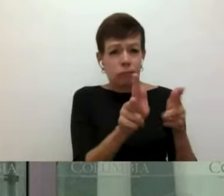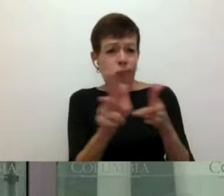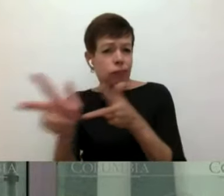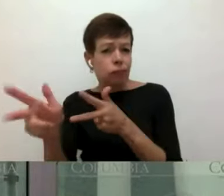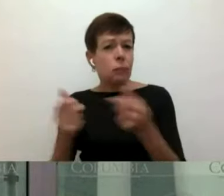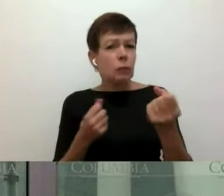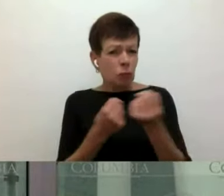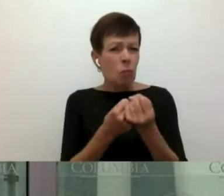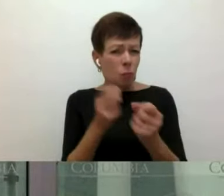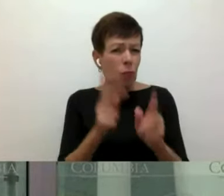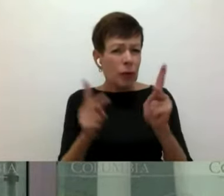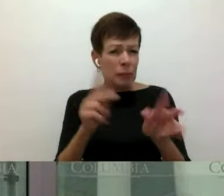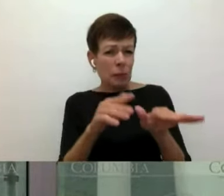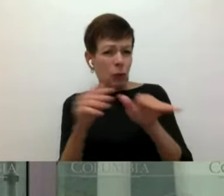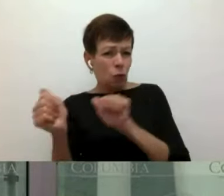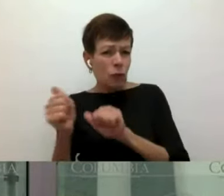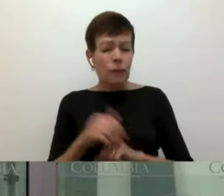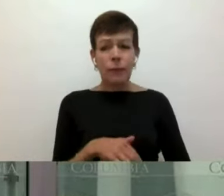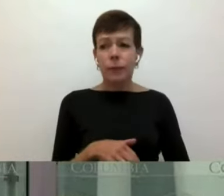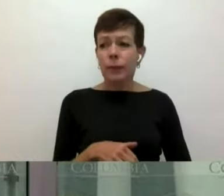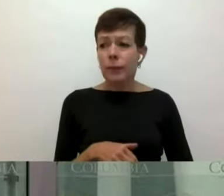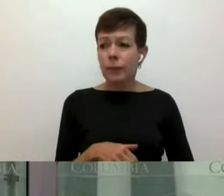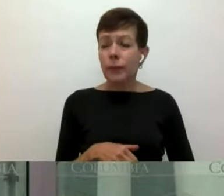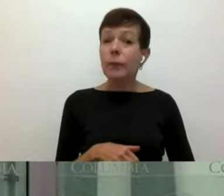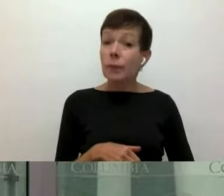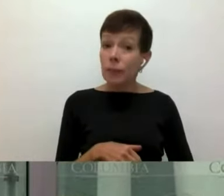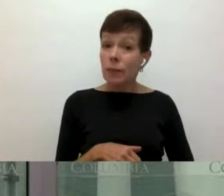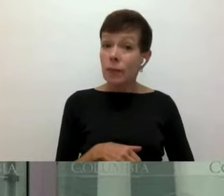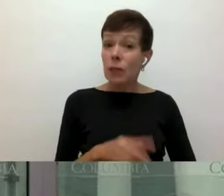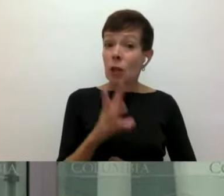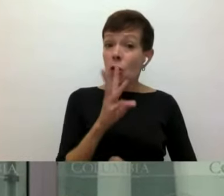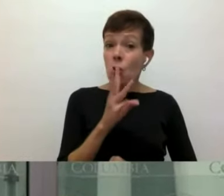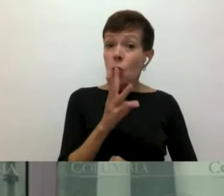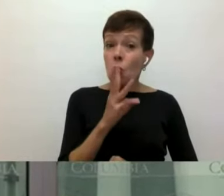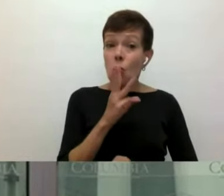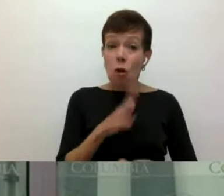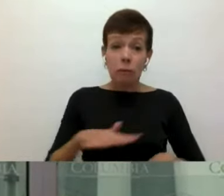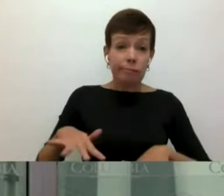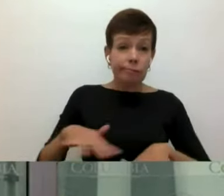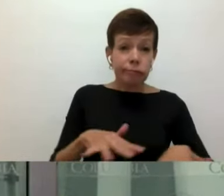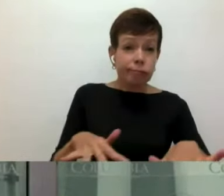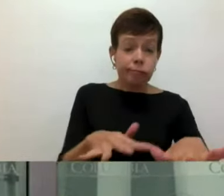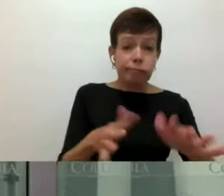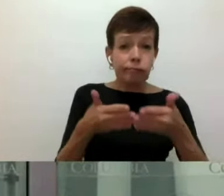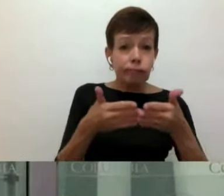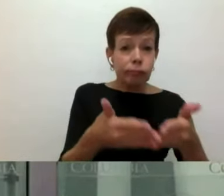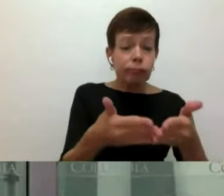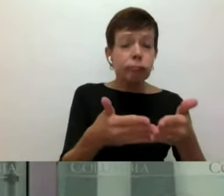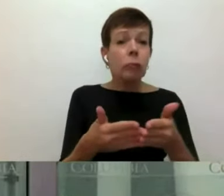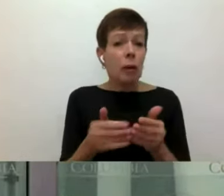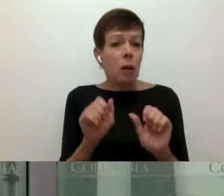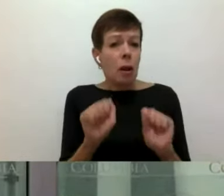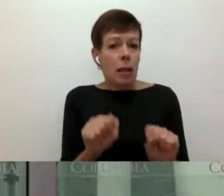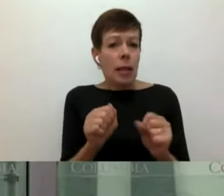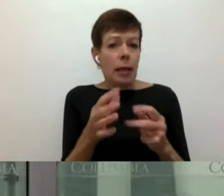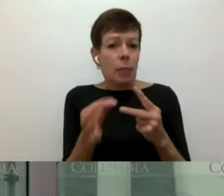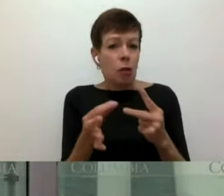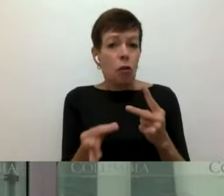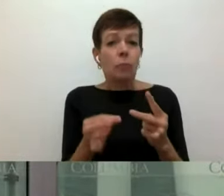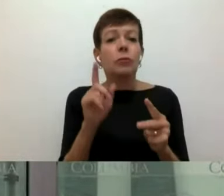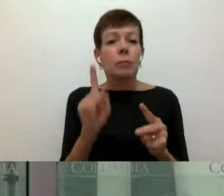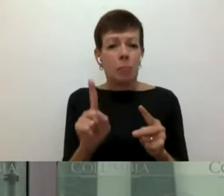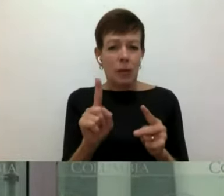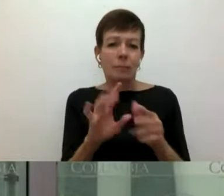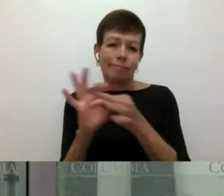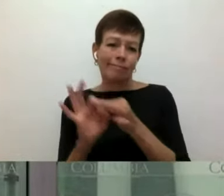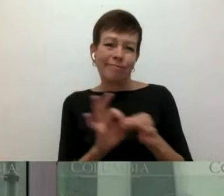trips through the back road to support people getting to where they need to go. And waterways are also being used when they